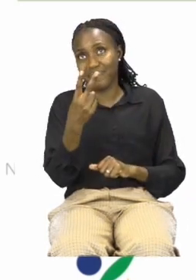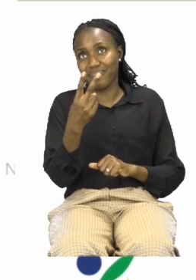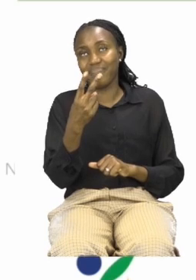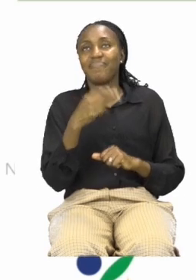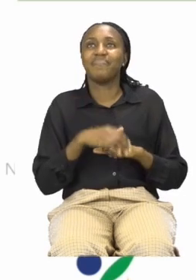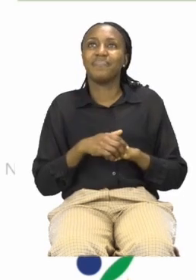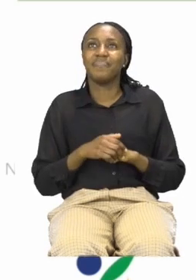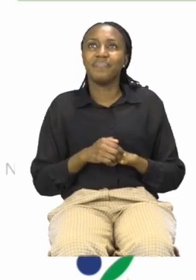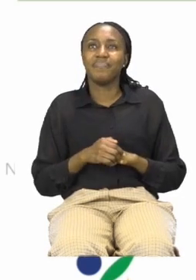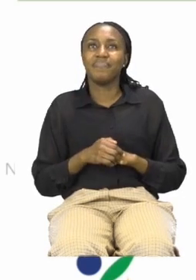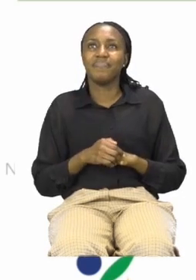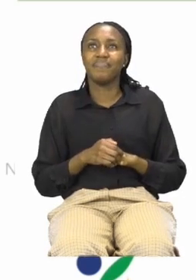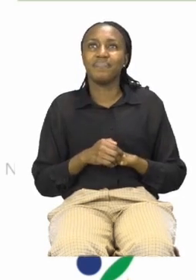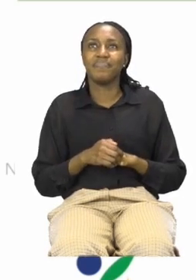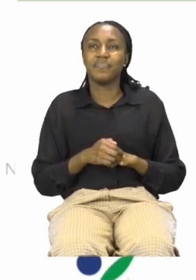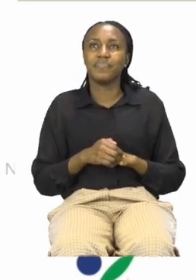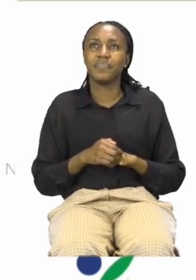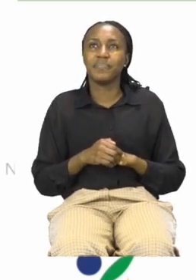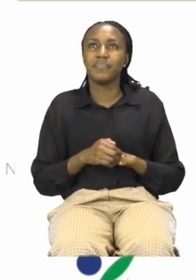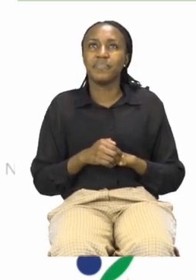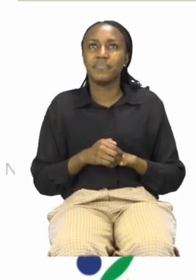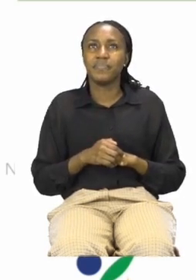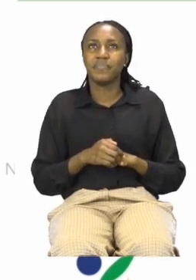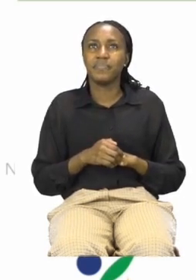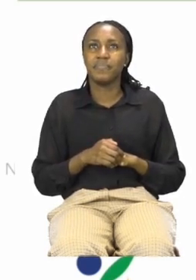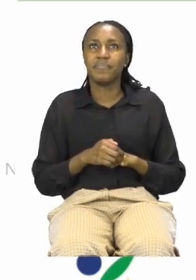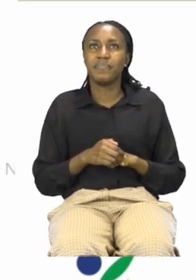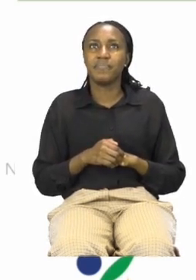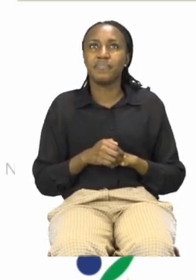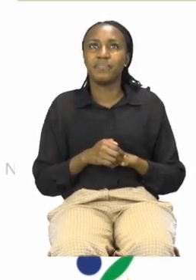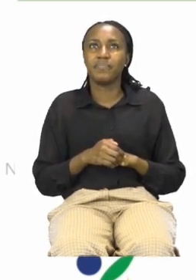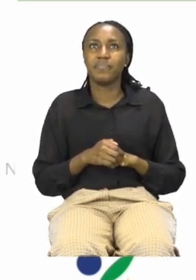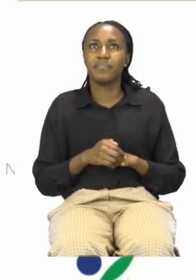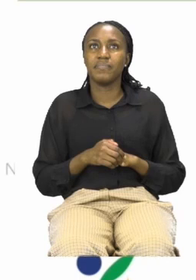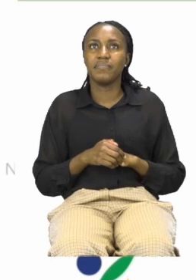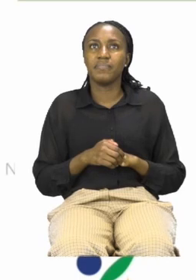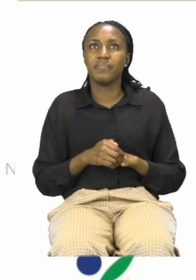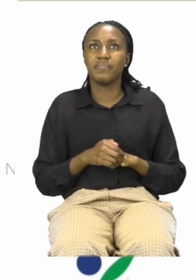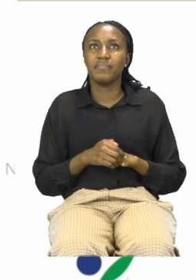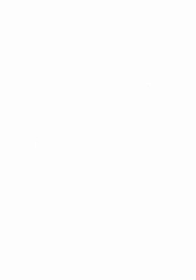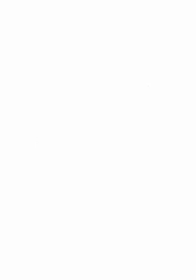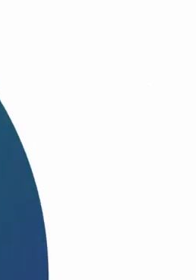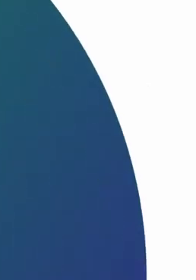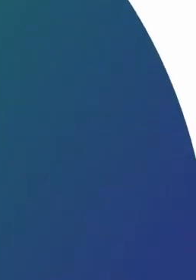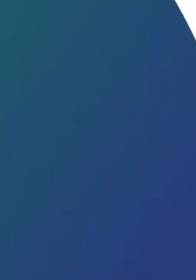those players, role players that are vital to the success of Namibian sport.